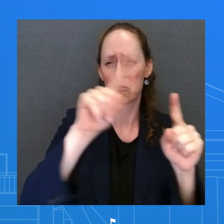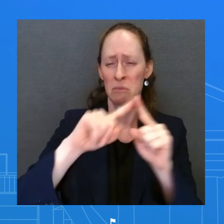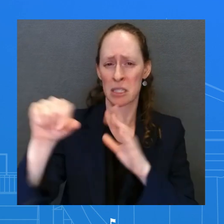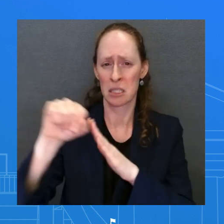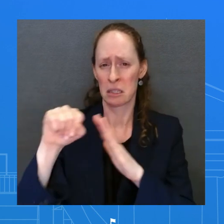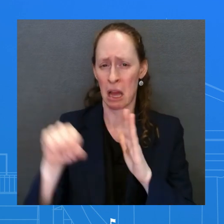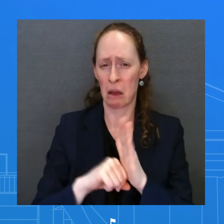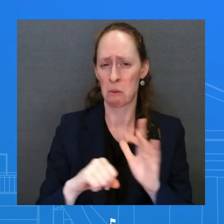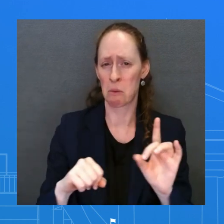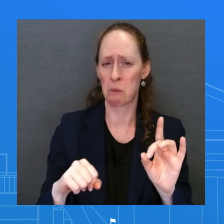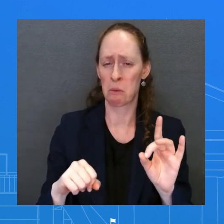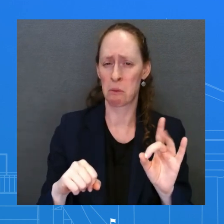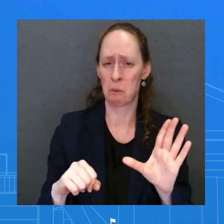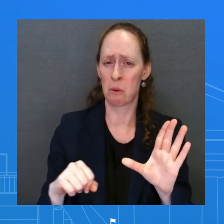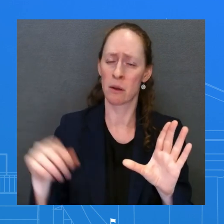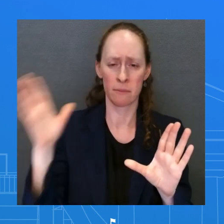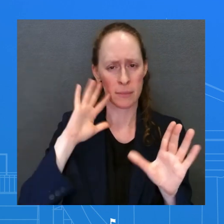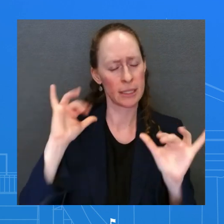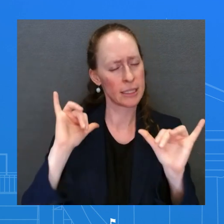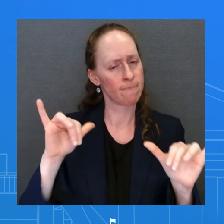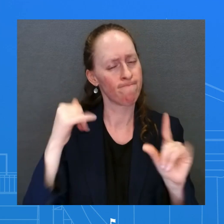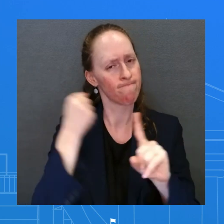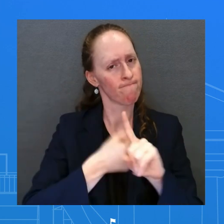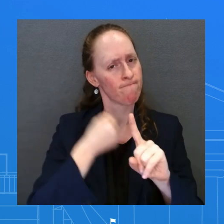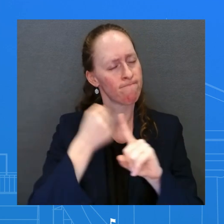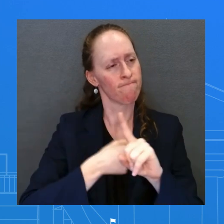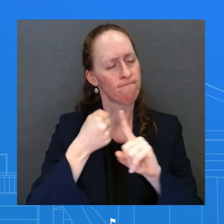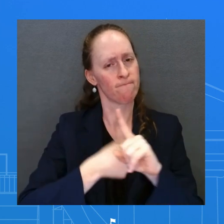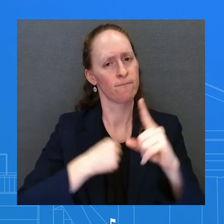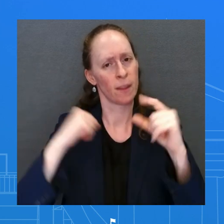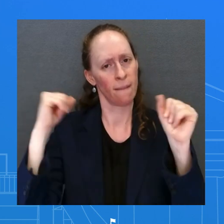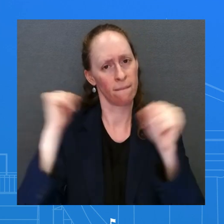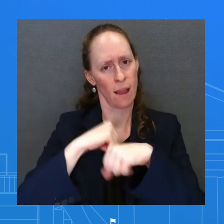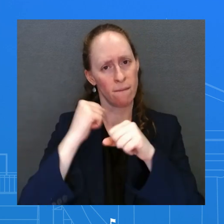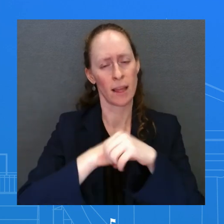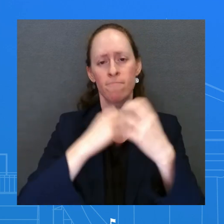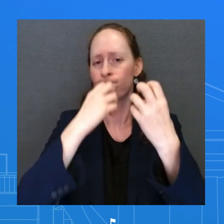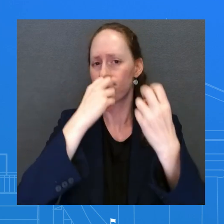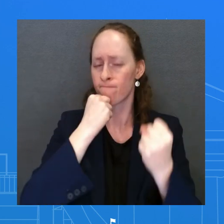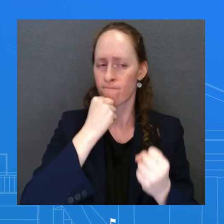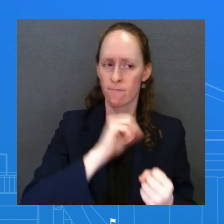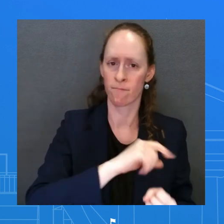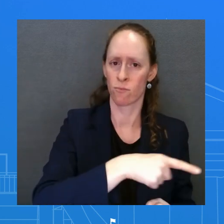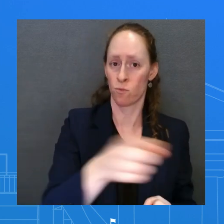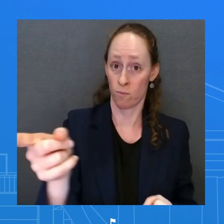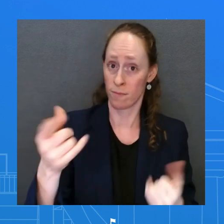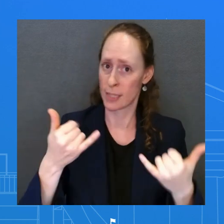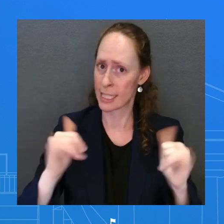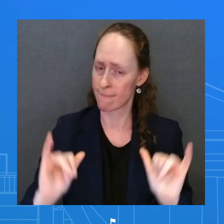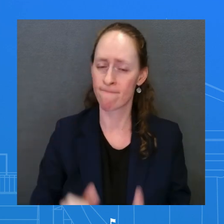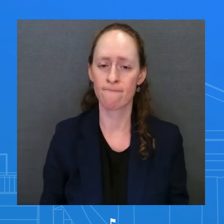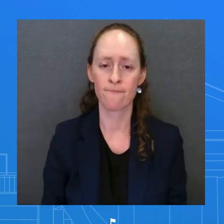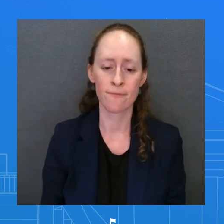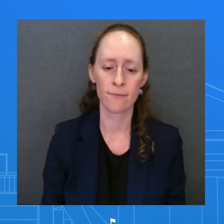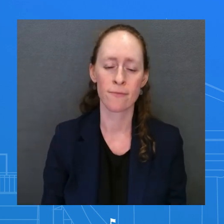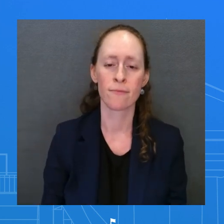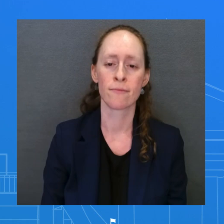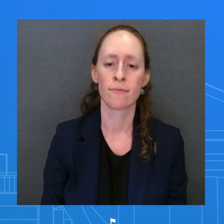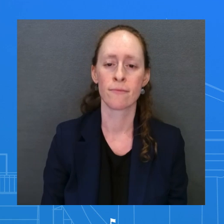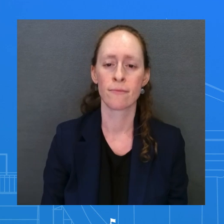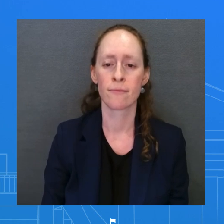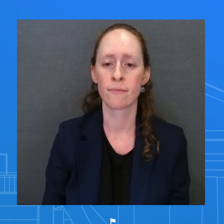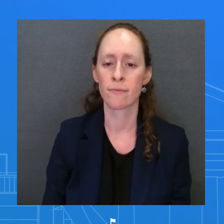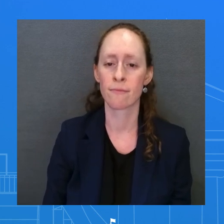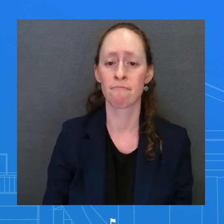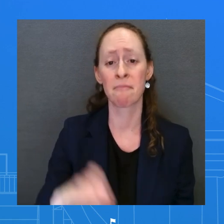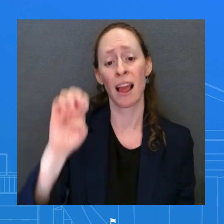and continue to call on Congress to restore order. Just quickly on the executive action, largely symbolic. I mean, are you at the end of the line here when it comes to what you can do